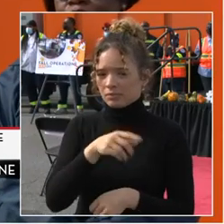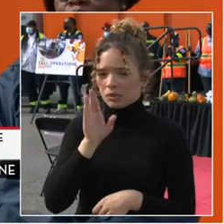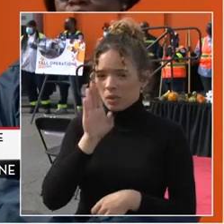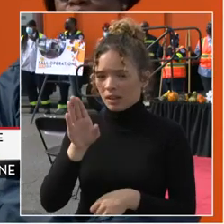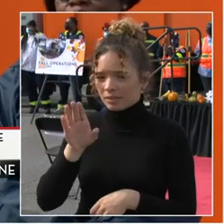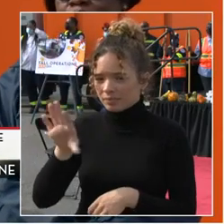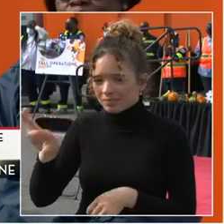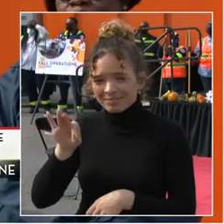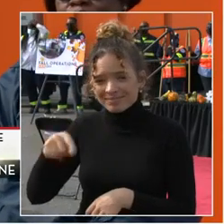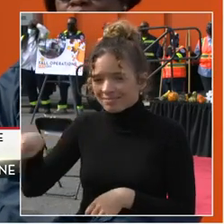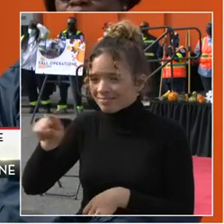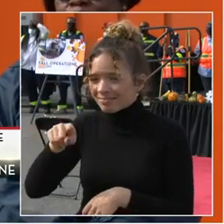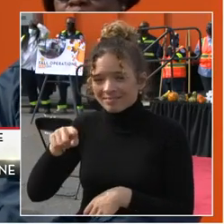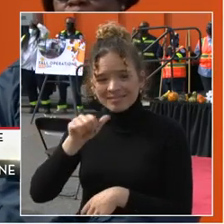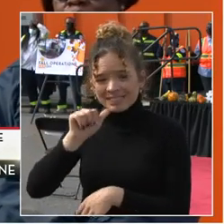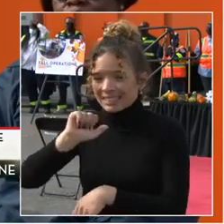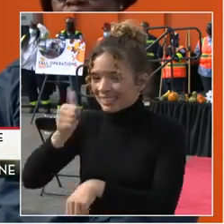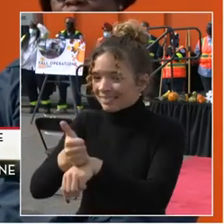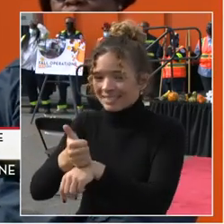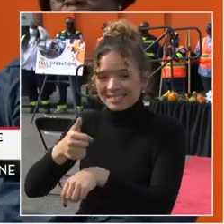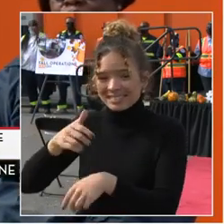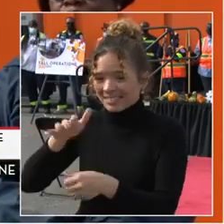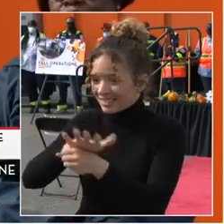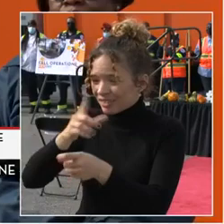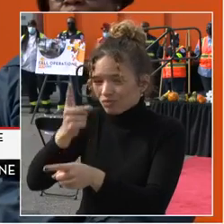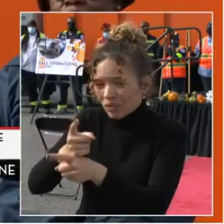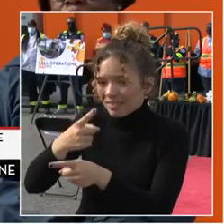the district have any kind of program like that?